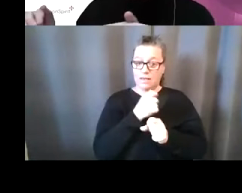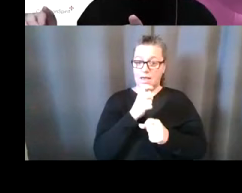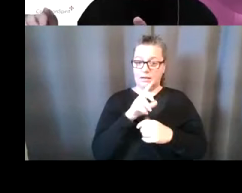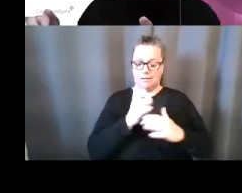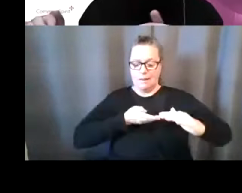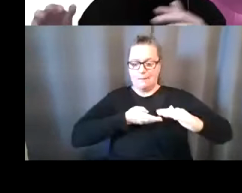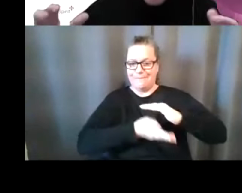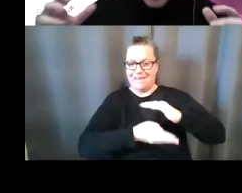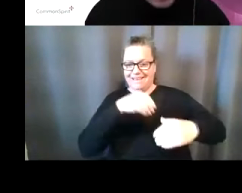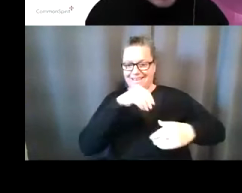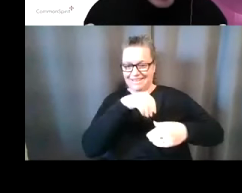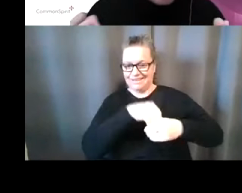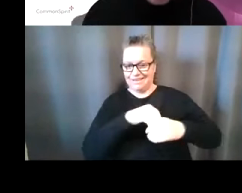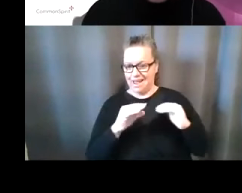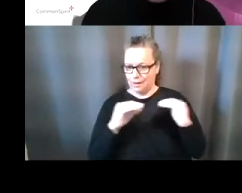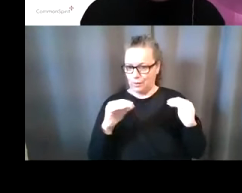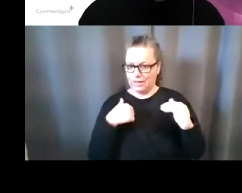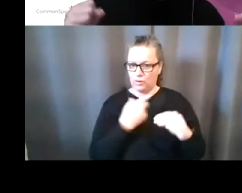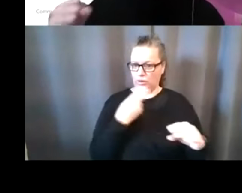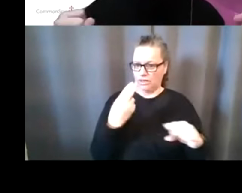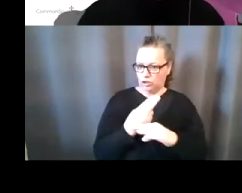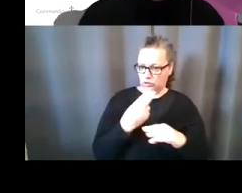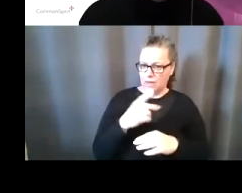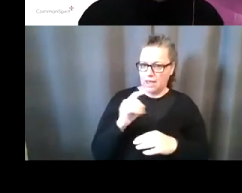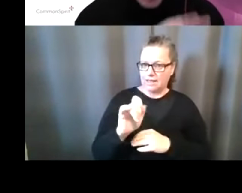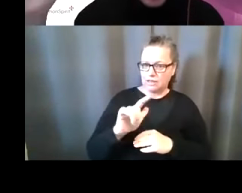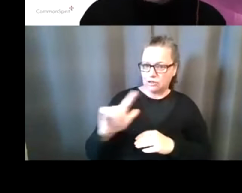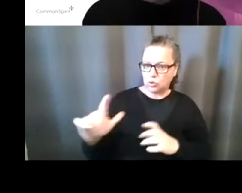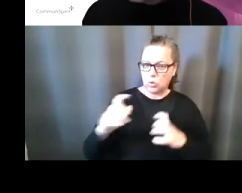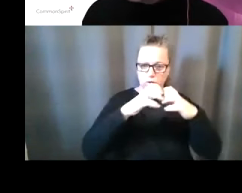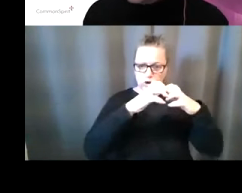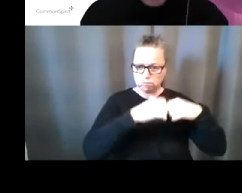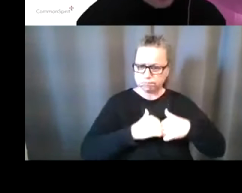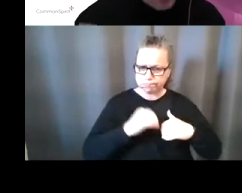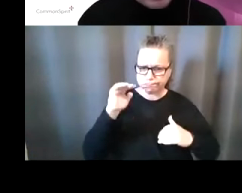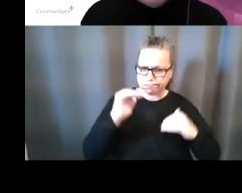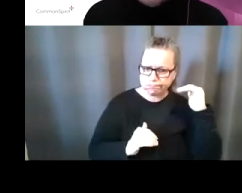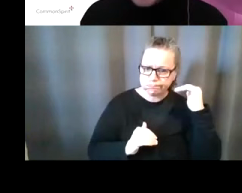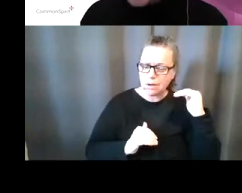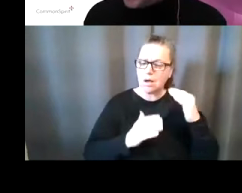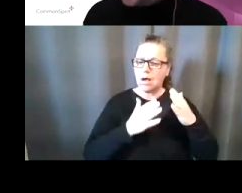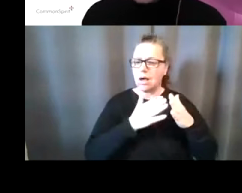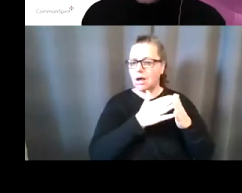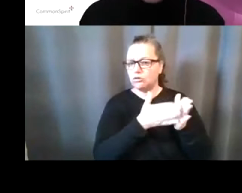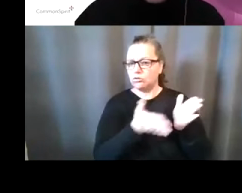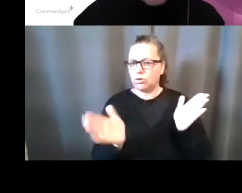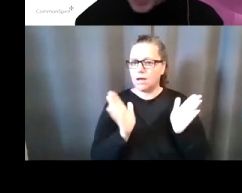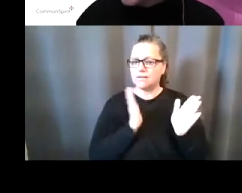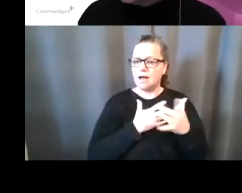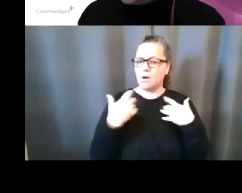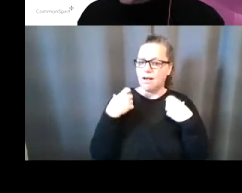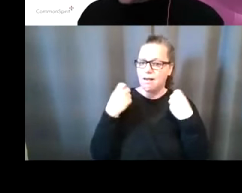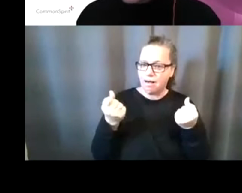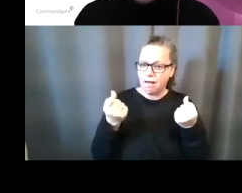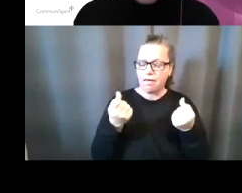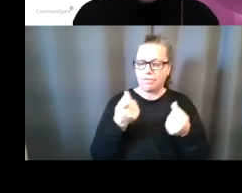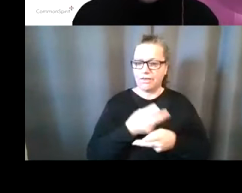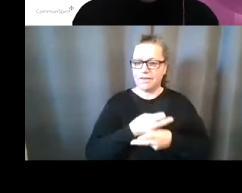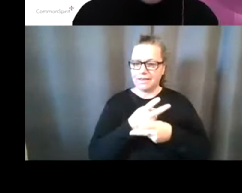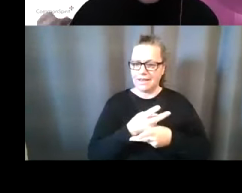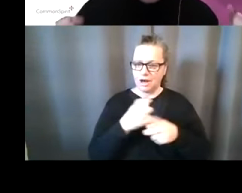management system, we can use it as a tool to dismantle inequities across our healthcare system, across our